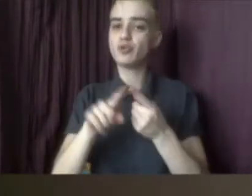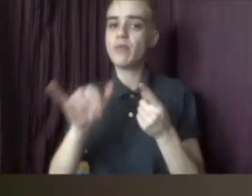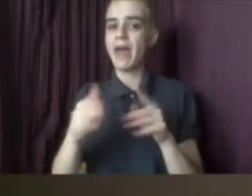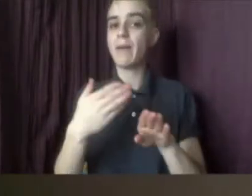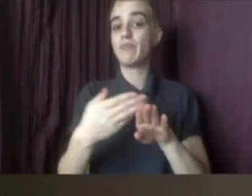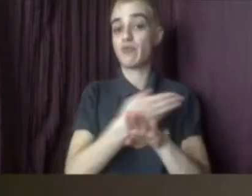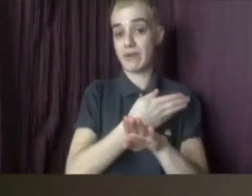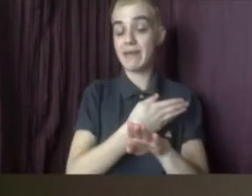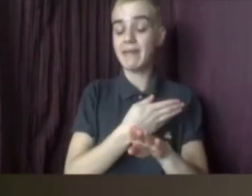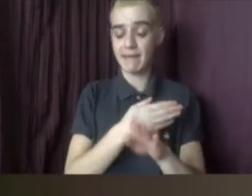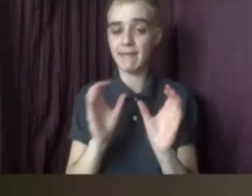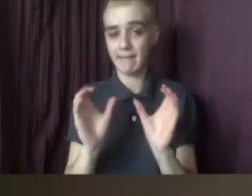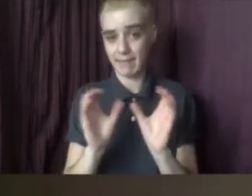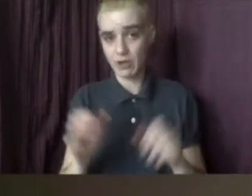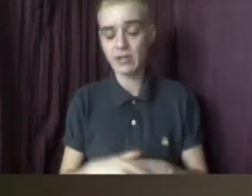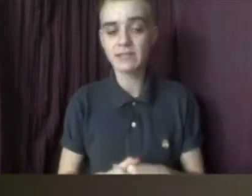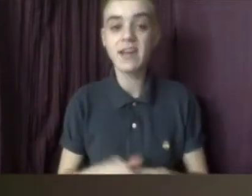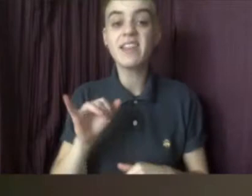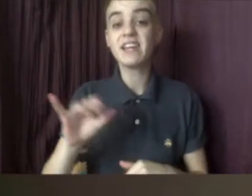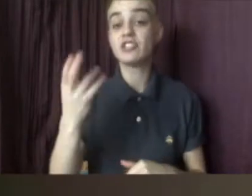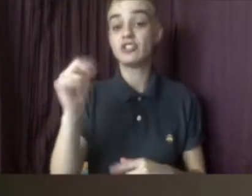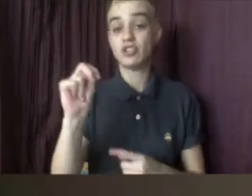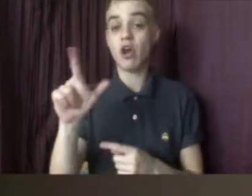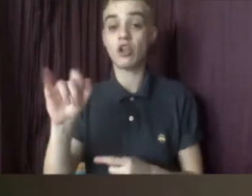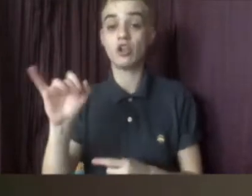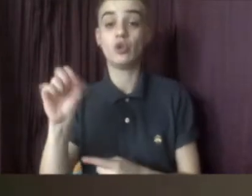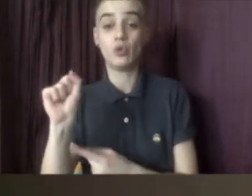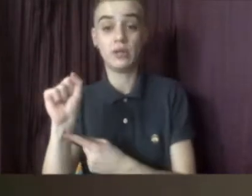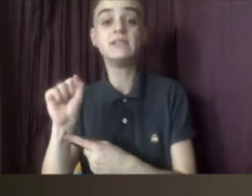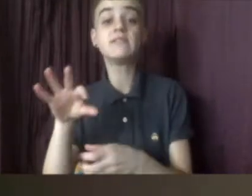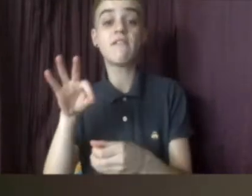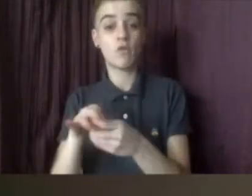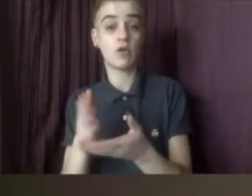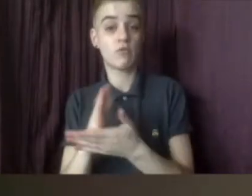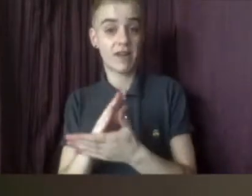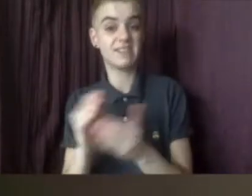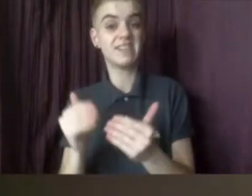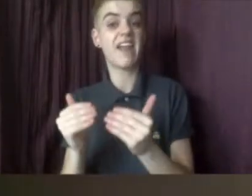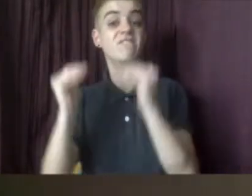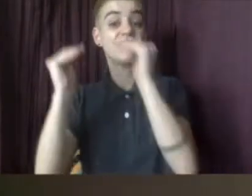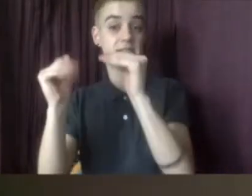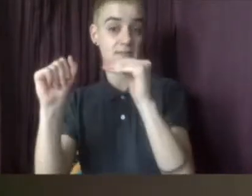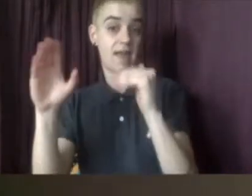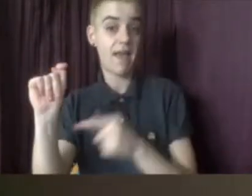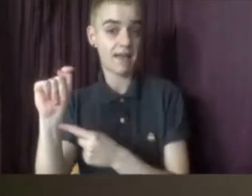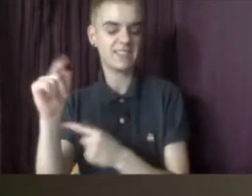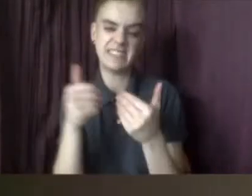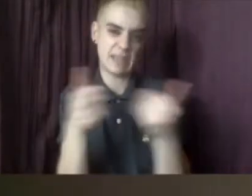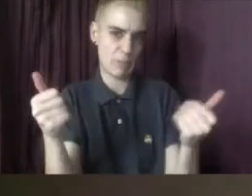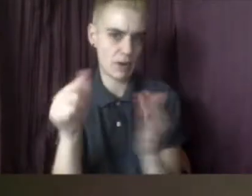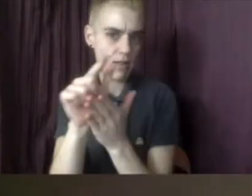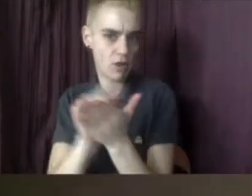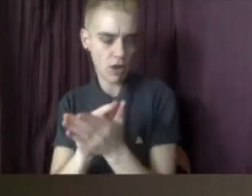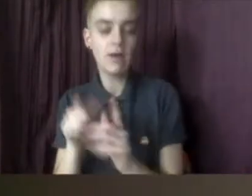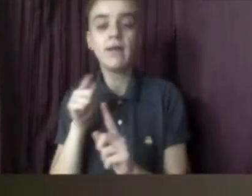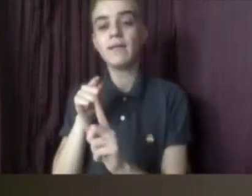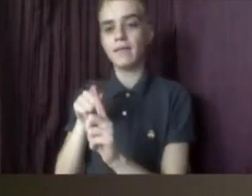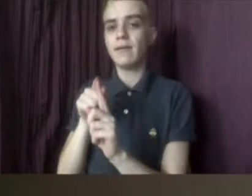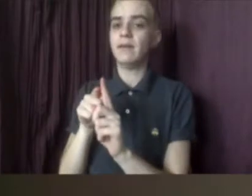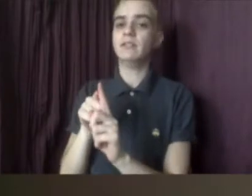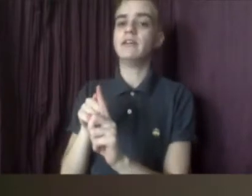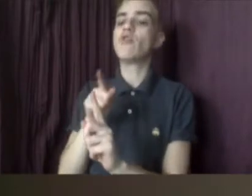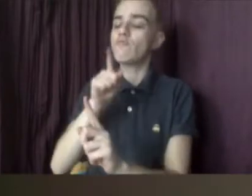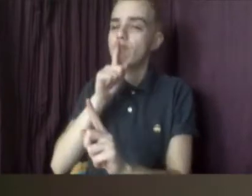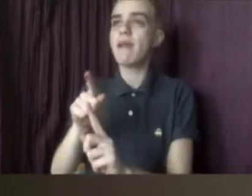longer track right now than the For the People Act. We expect it to be introduced in sometime over the summer. So as we're